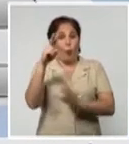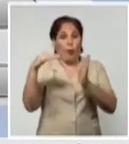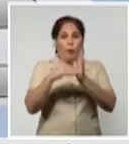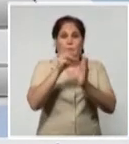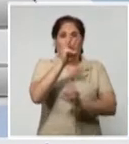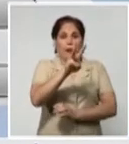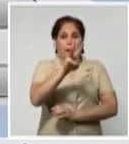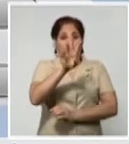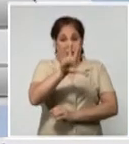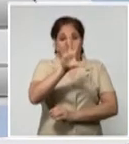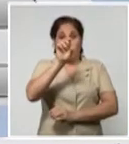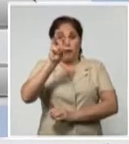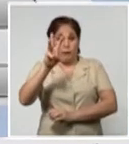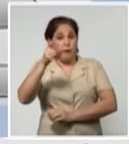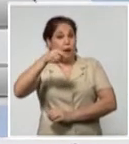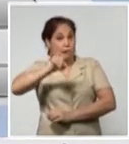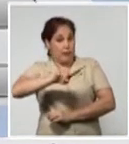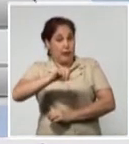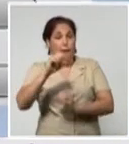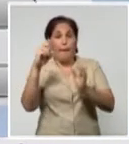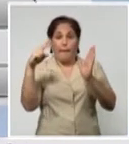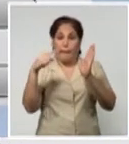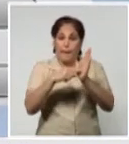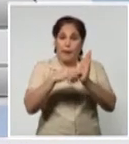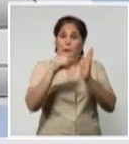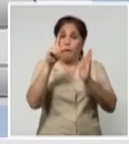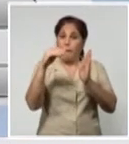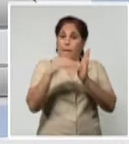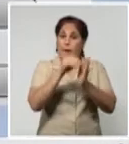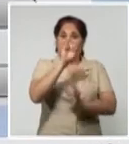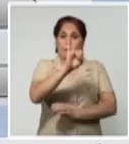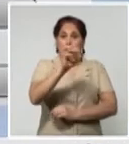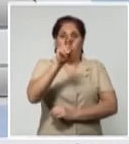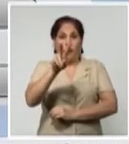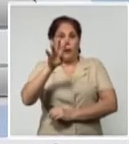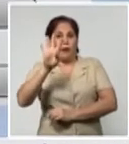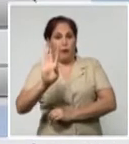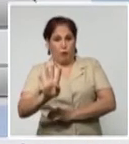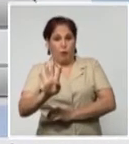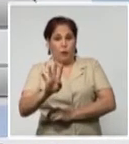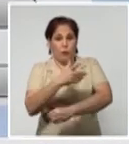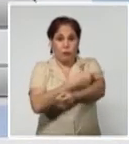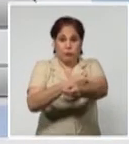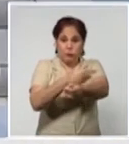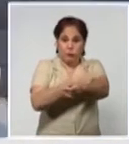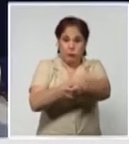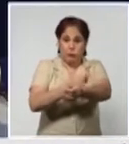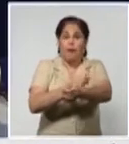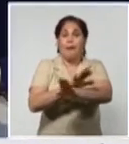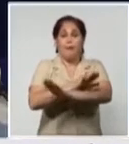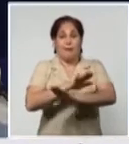it's we can assert that all the samples